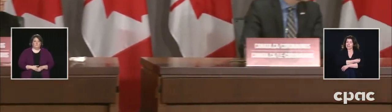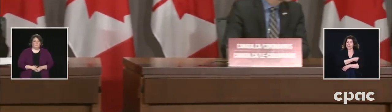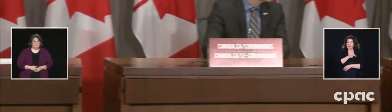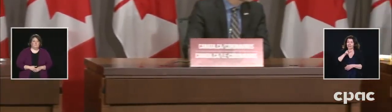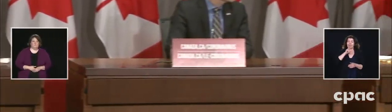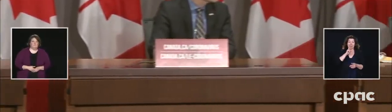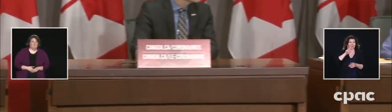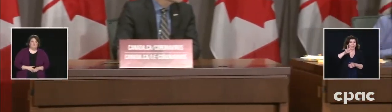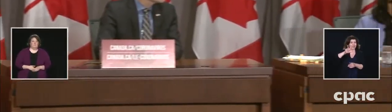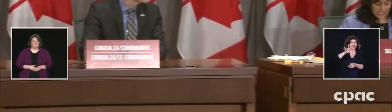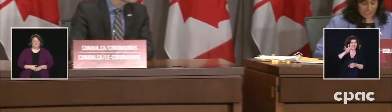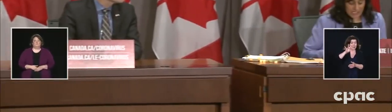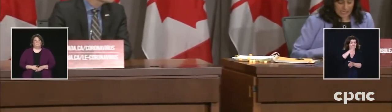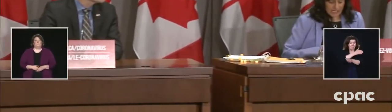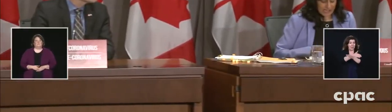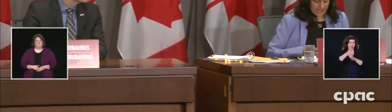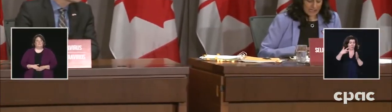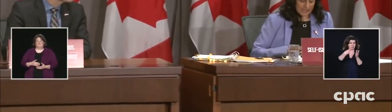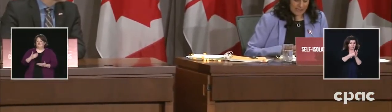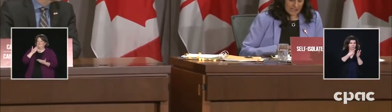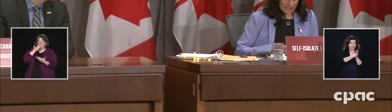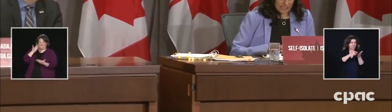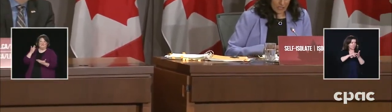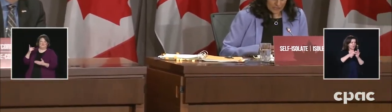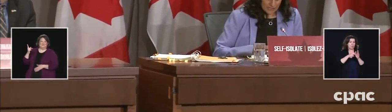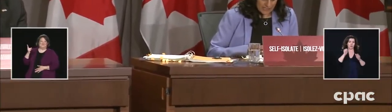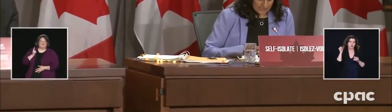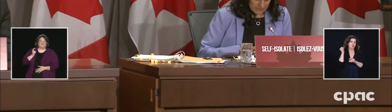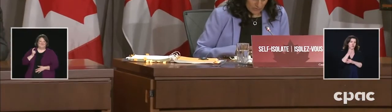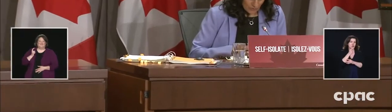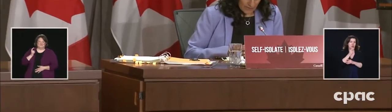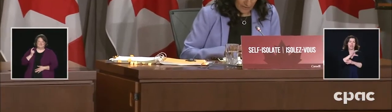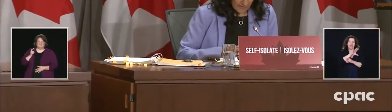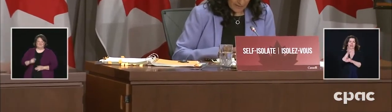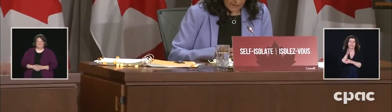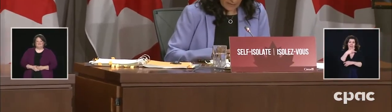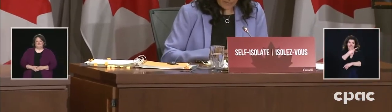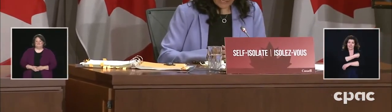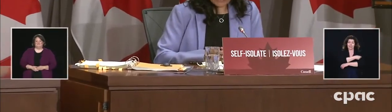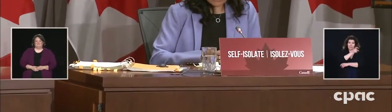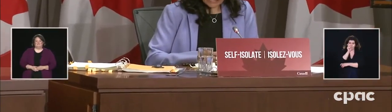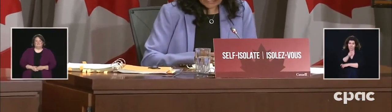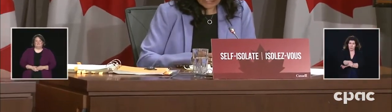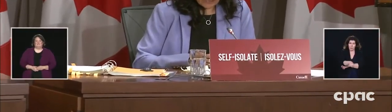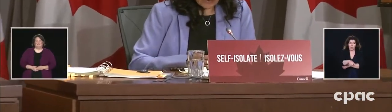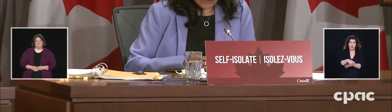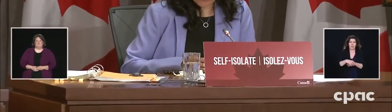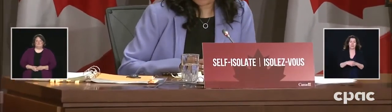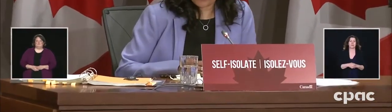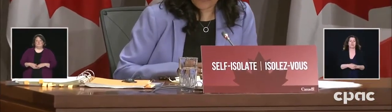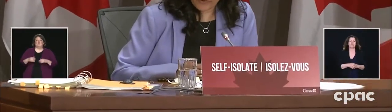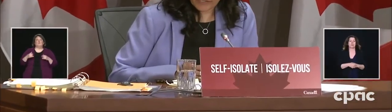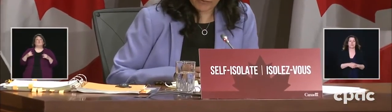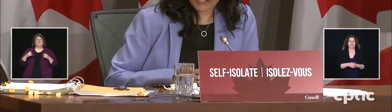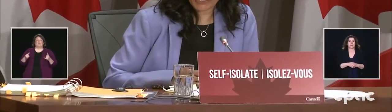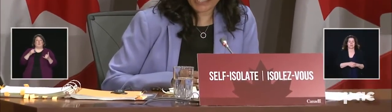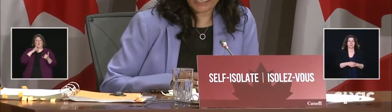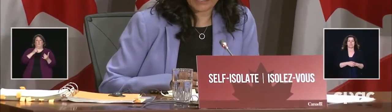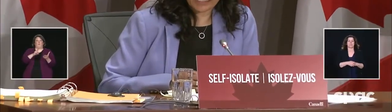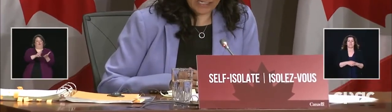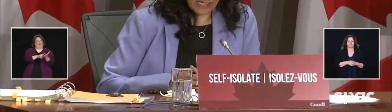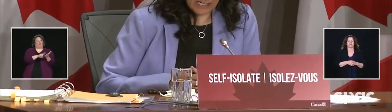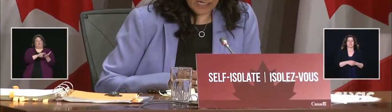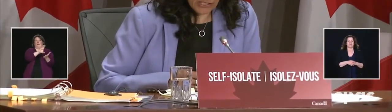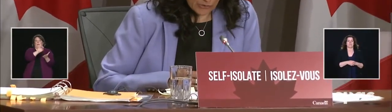Thank you so much, Alex, for that question. The contract with Becton Dickinson for the